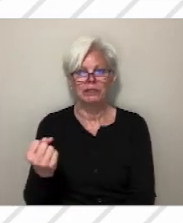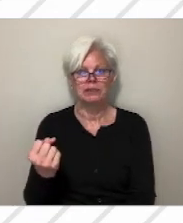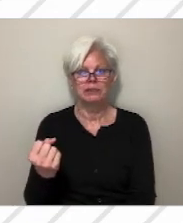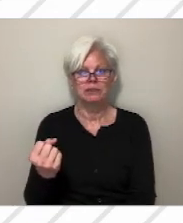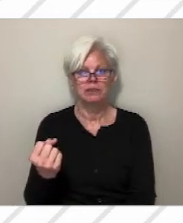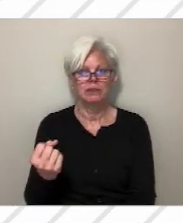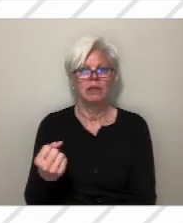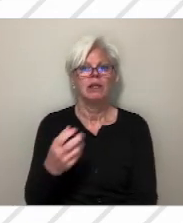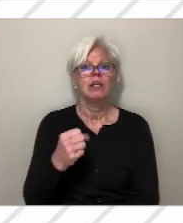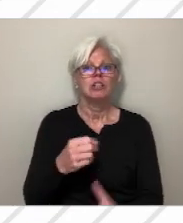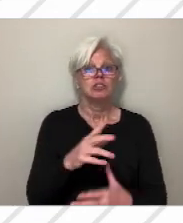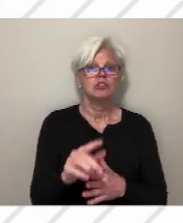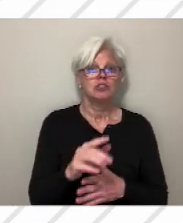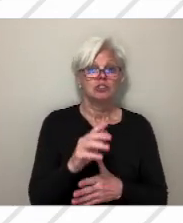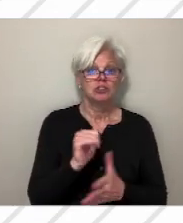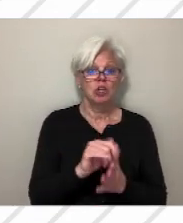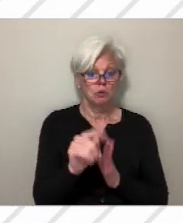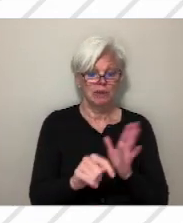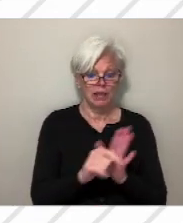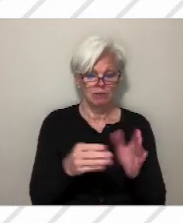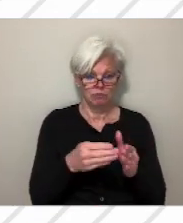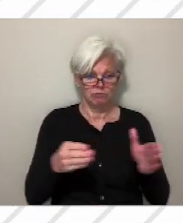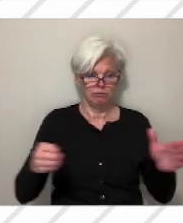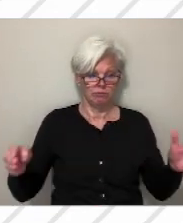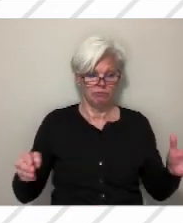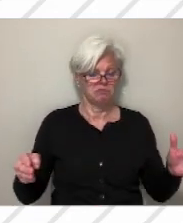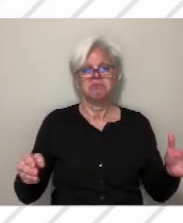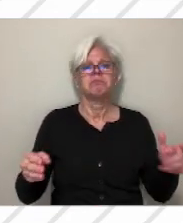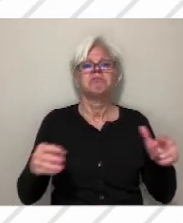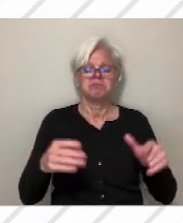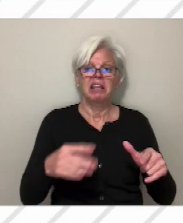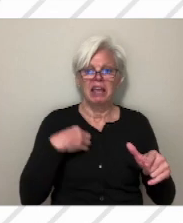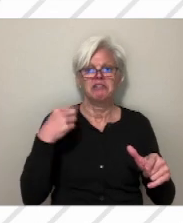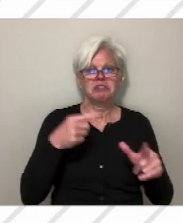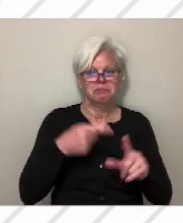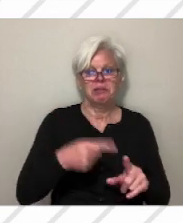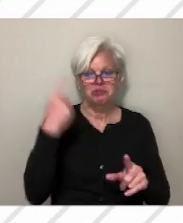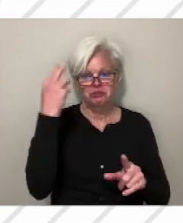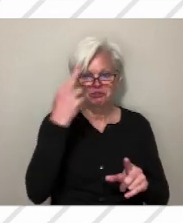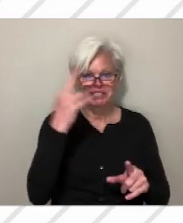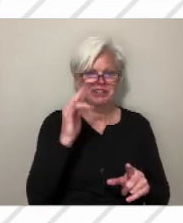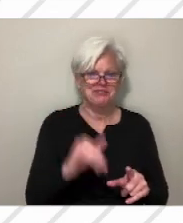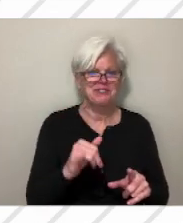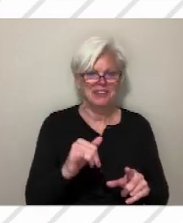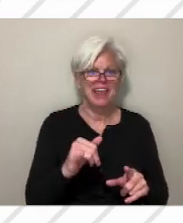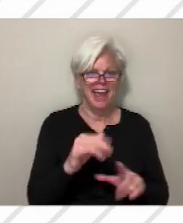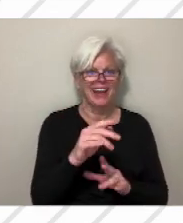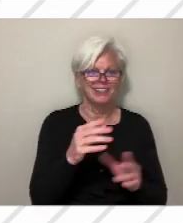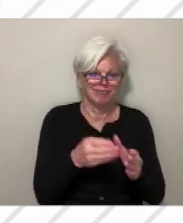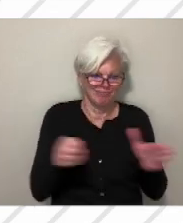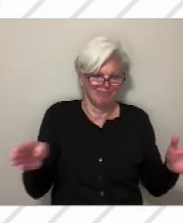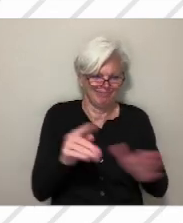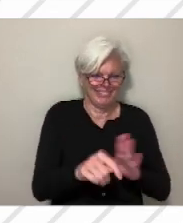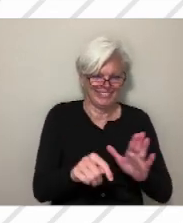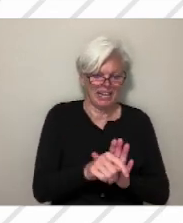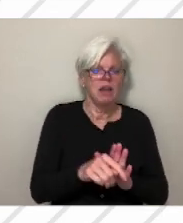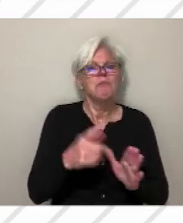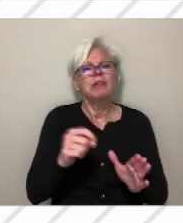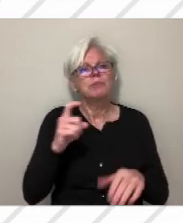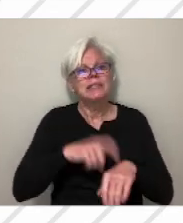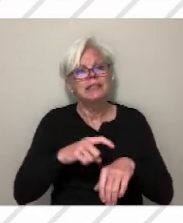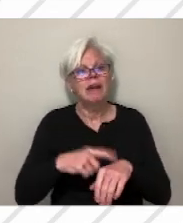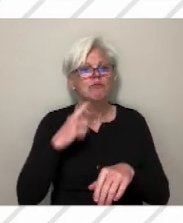protracted period of development in our species. We need that extra time for our brains to develop and to grow in response to